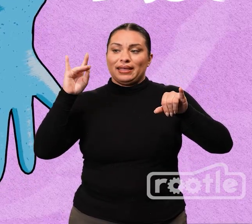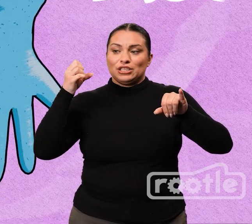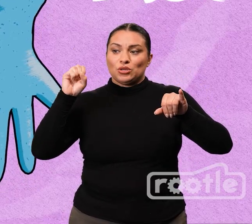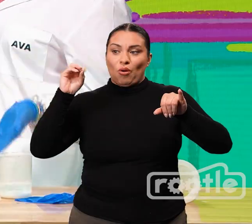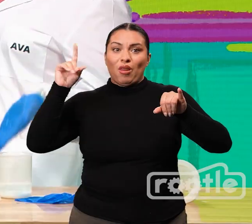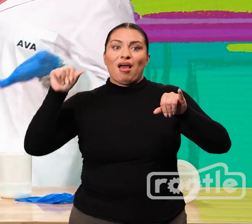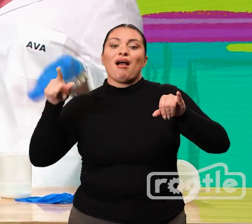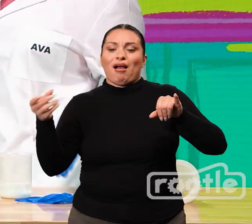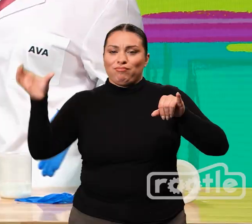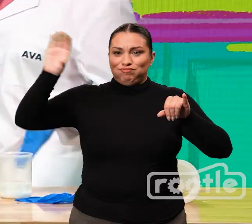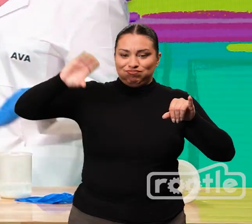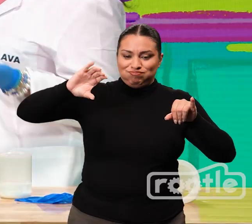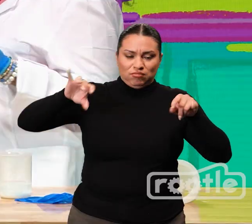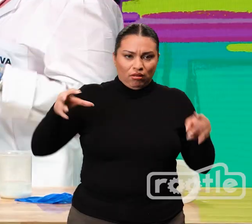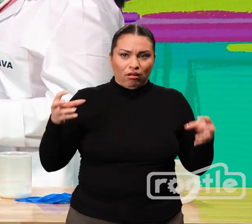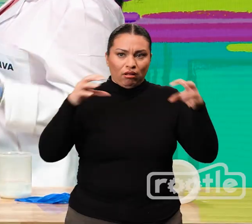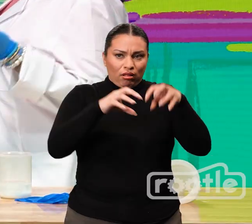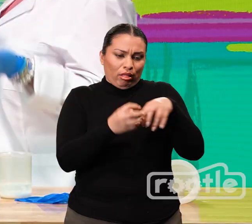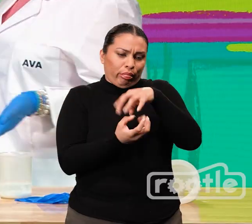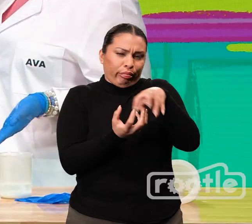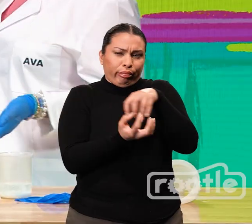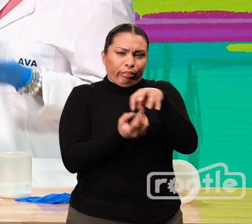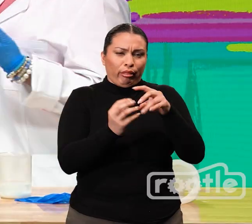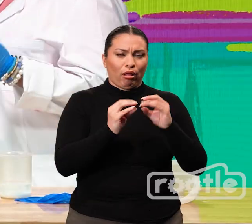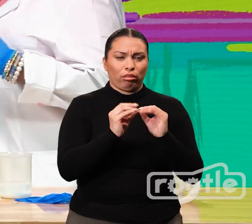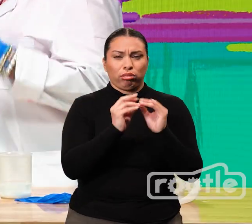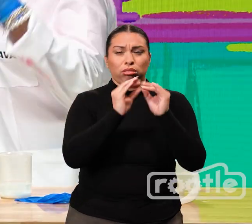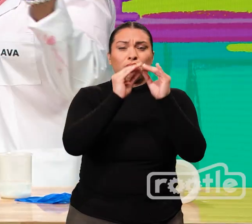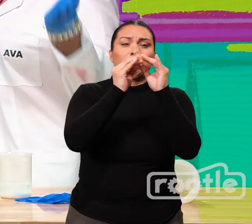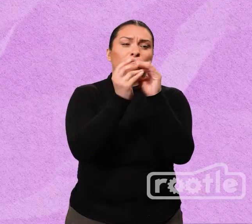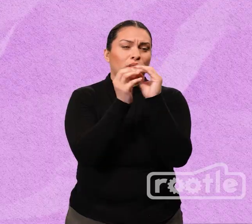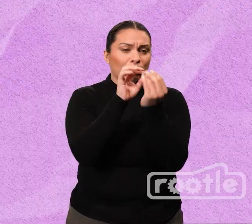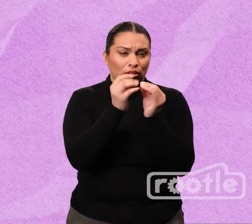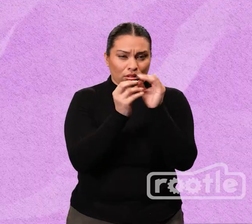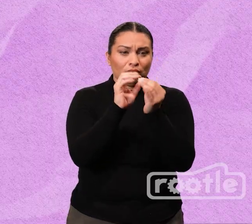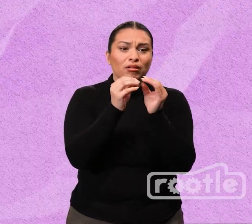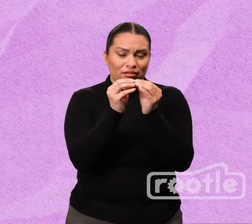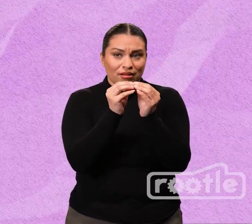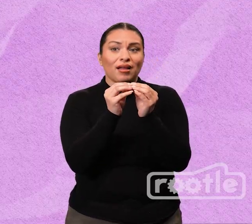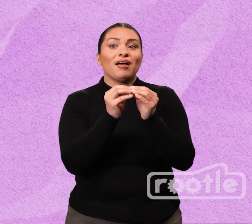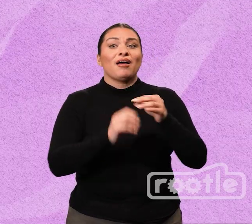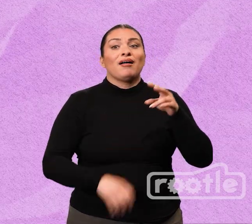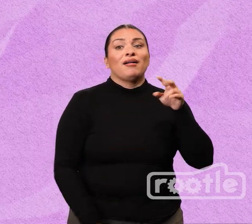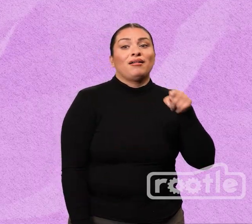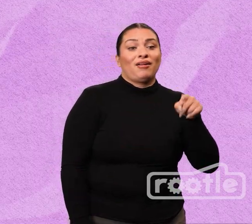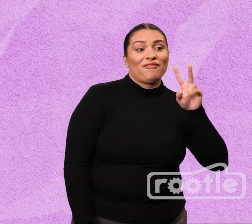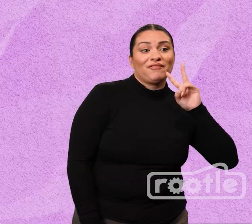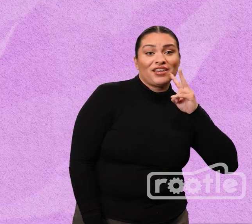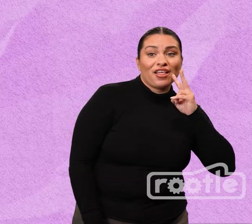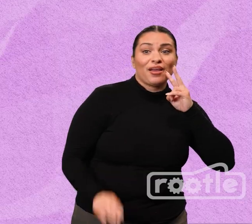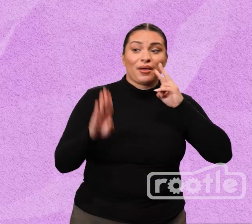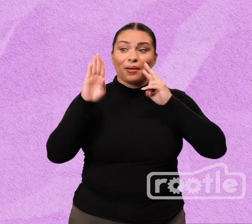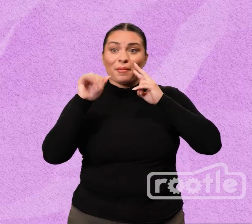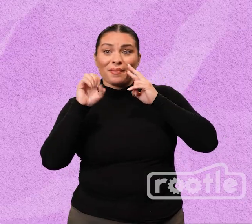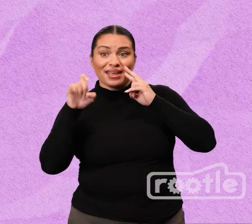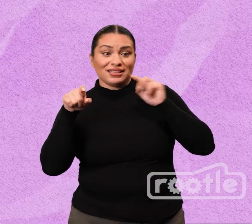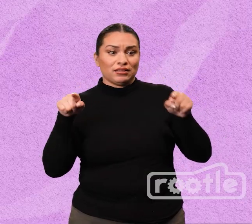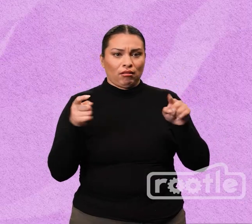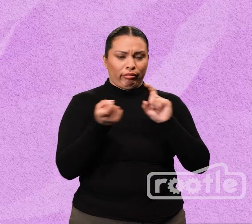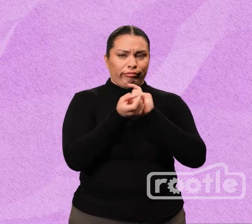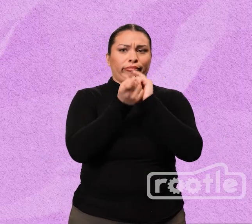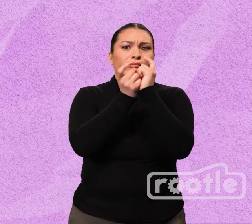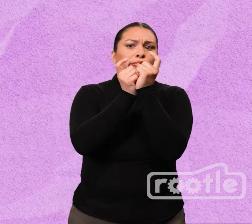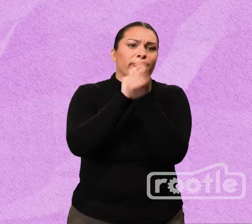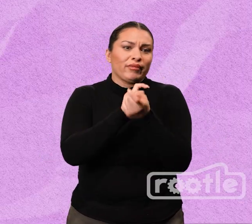glove, inside of the beaker, the acid and the base had a big reaction. Just like the vinegar and baking soda came together